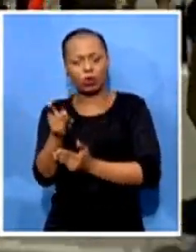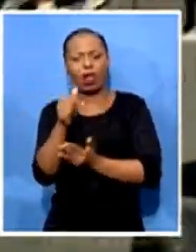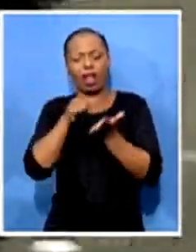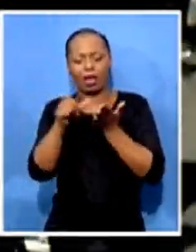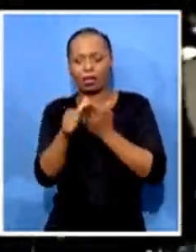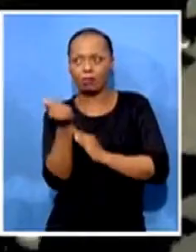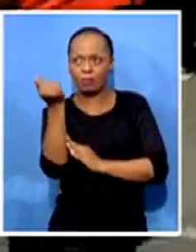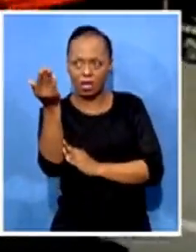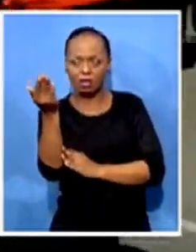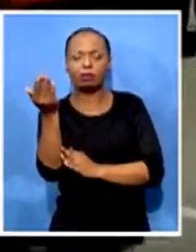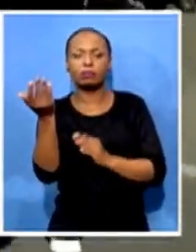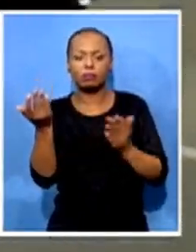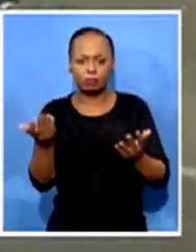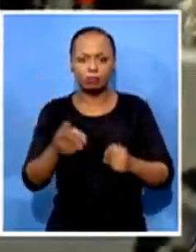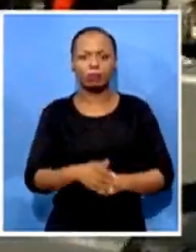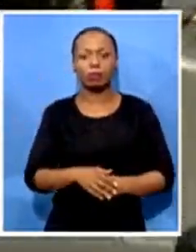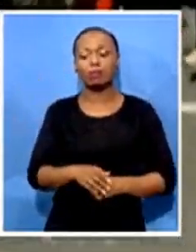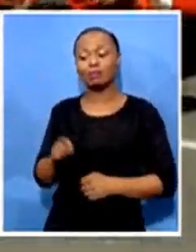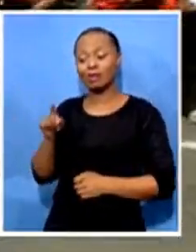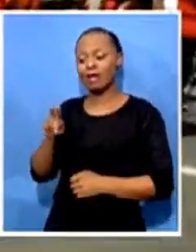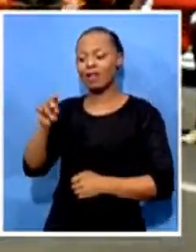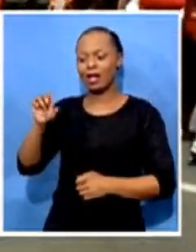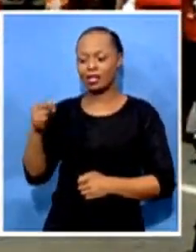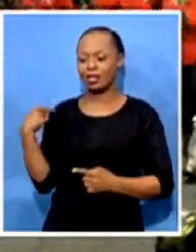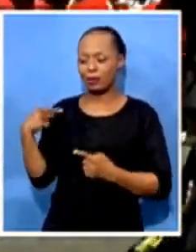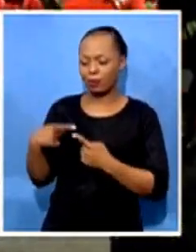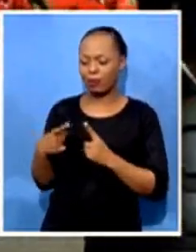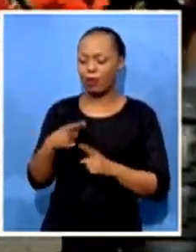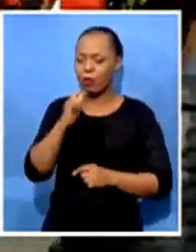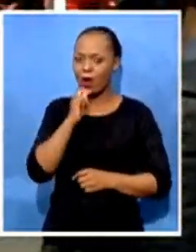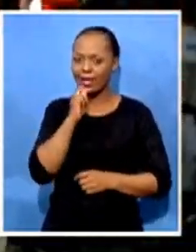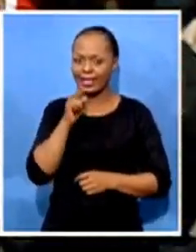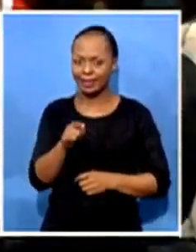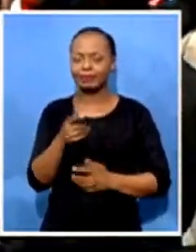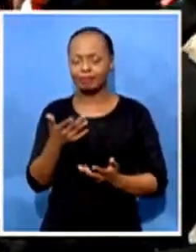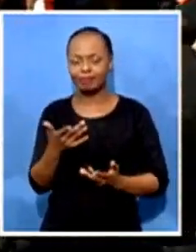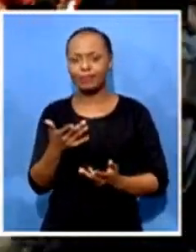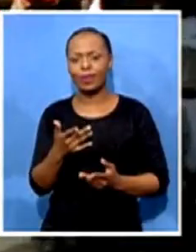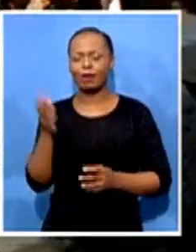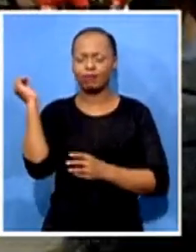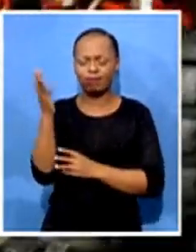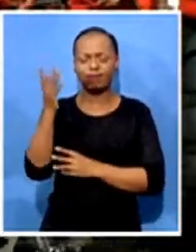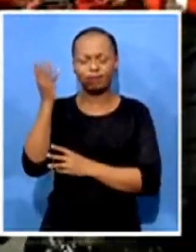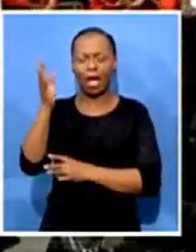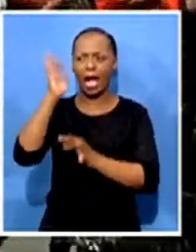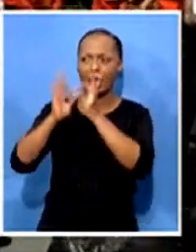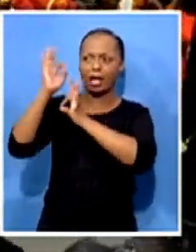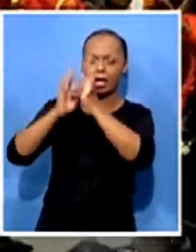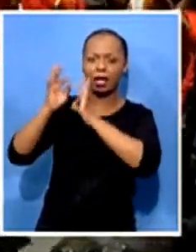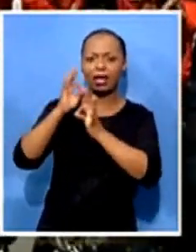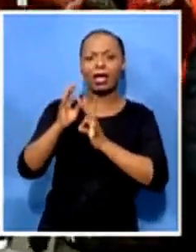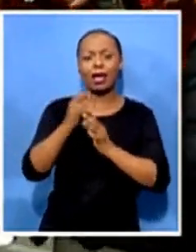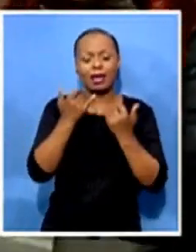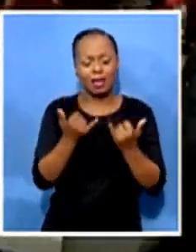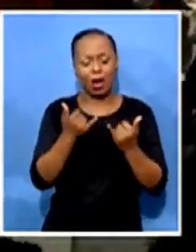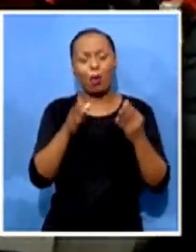throughout the morning, hundreds, in fact, she says, close to or just over 500 to 600 supporters of the EFF are